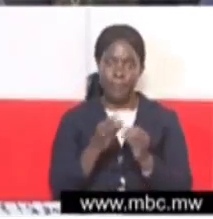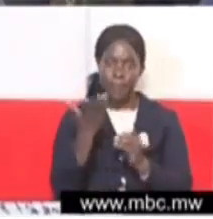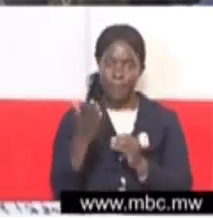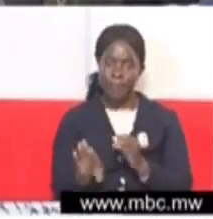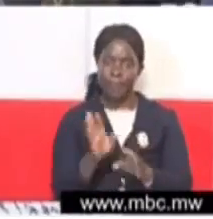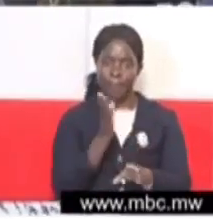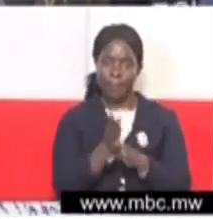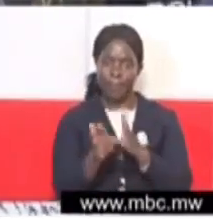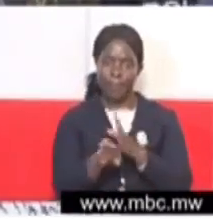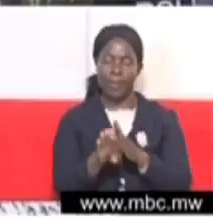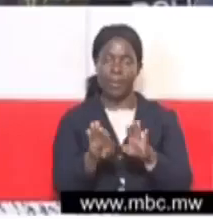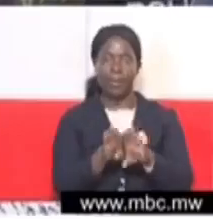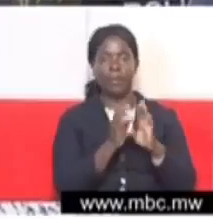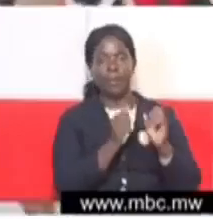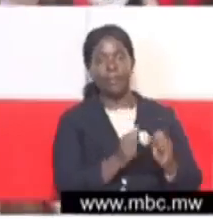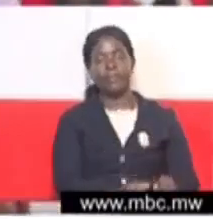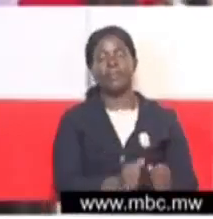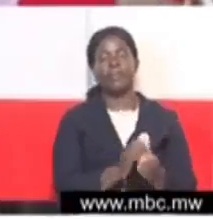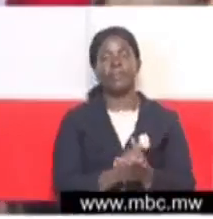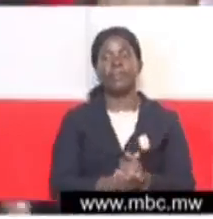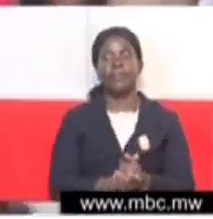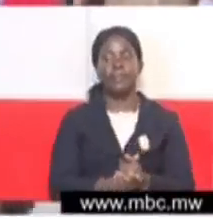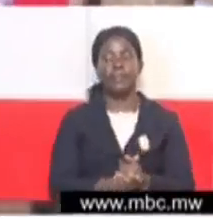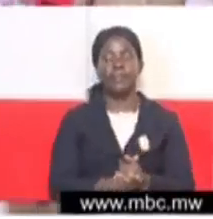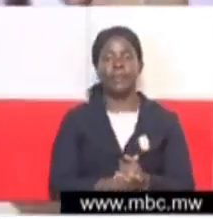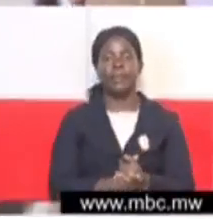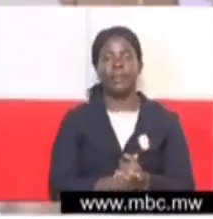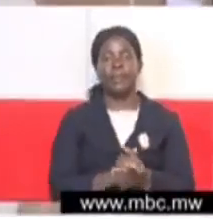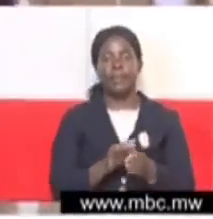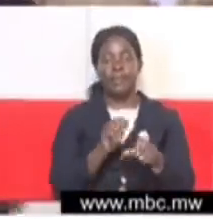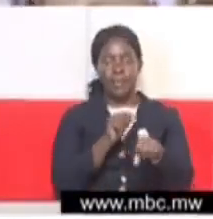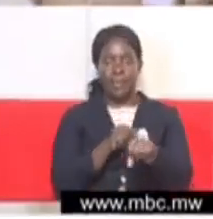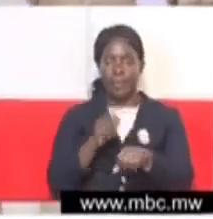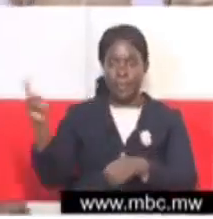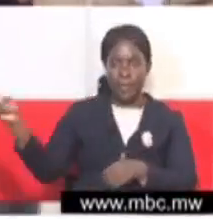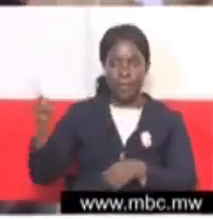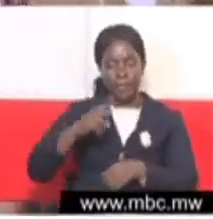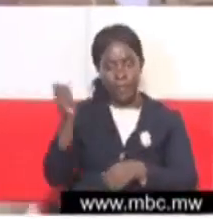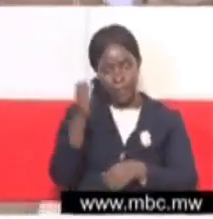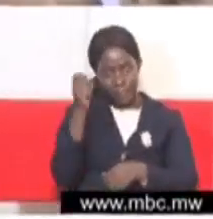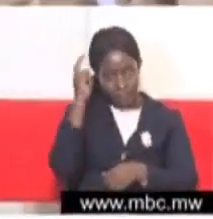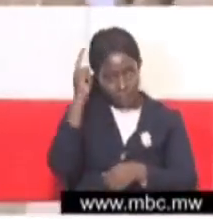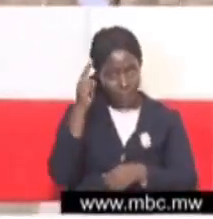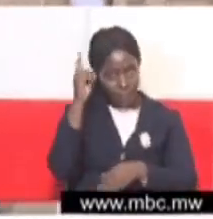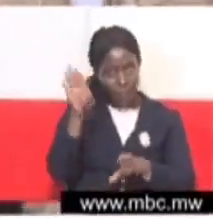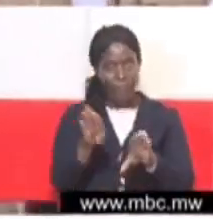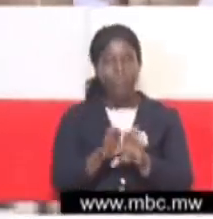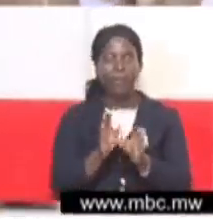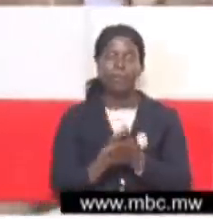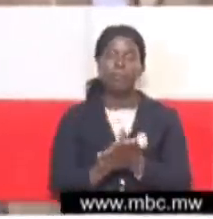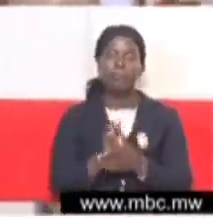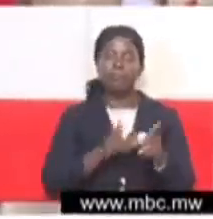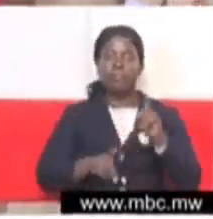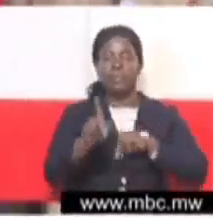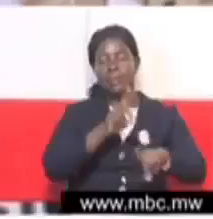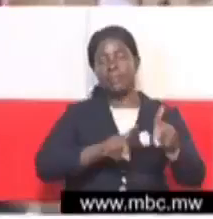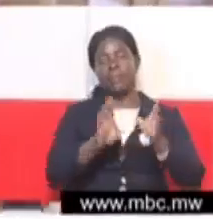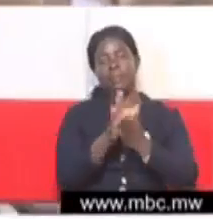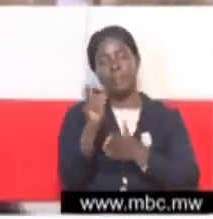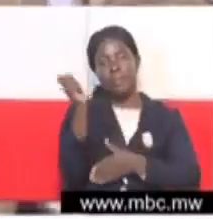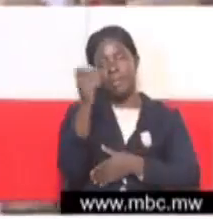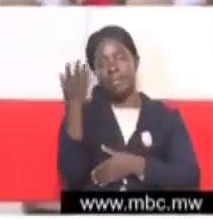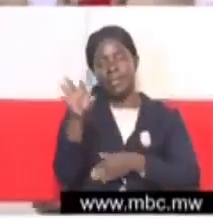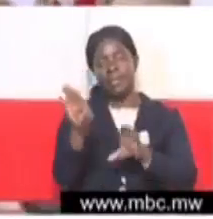the implementation of the same. During his visit, President Chakwera will join other African heads of state and government